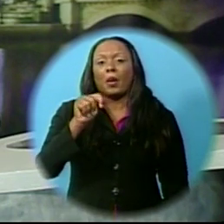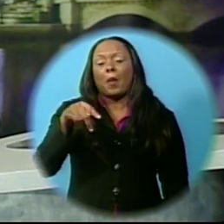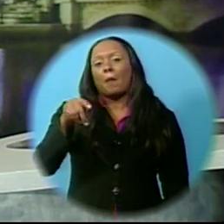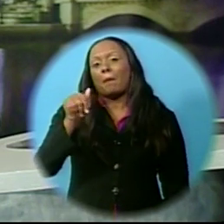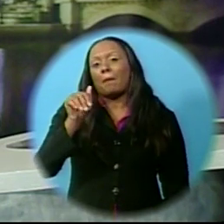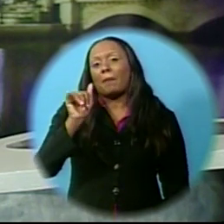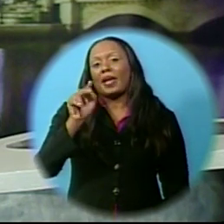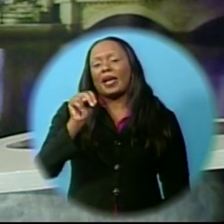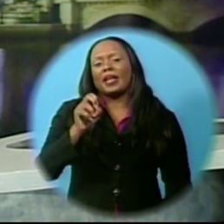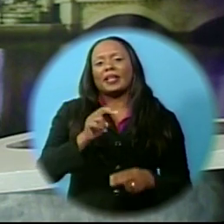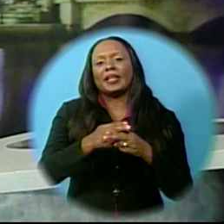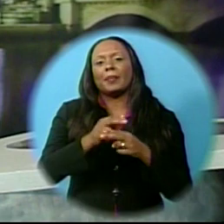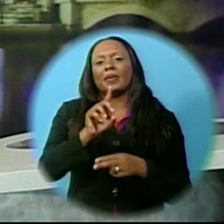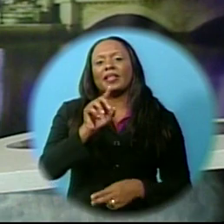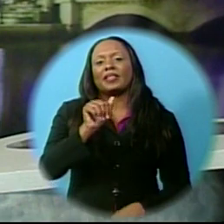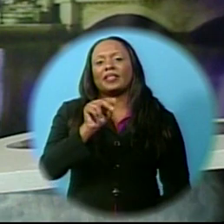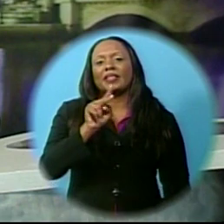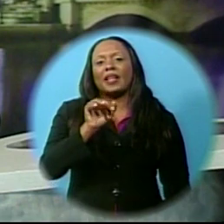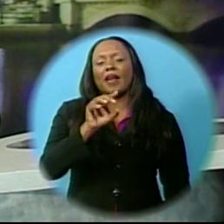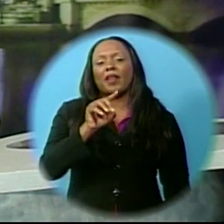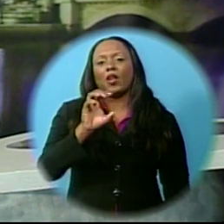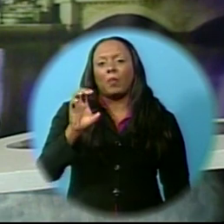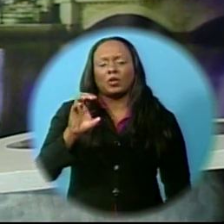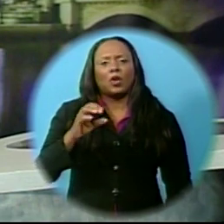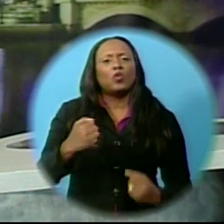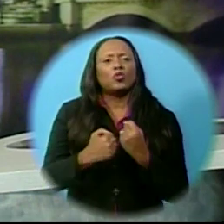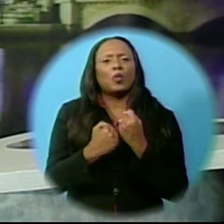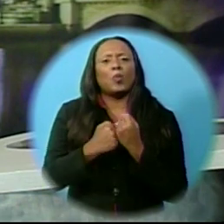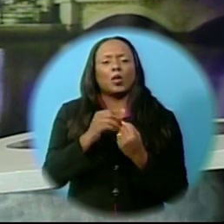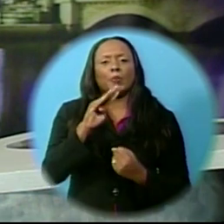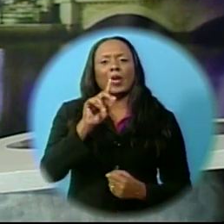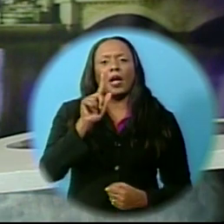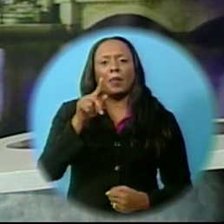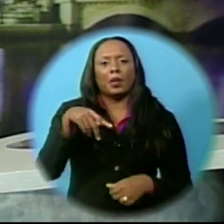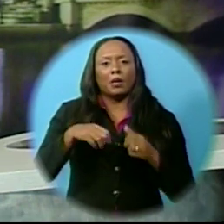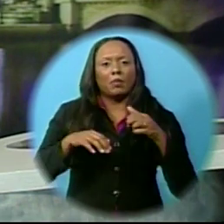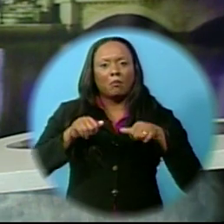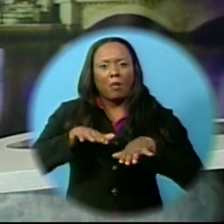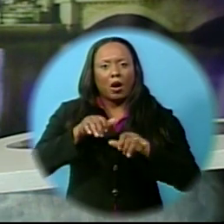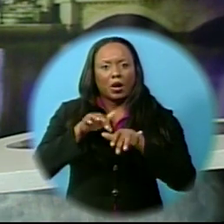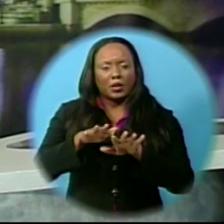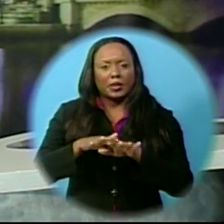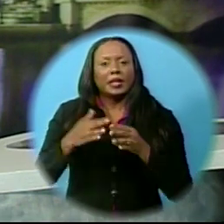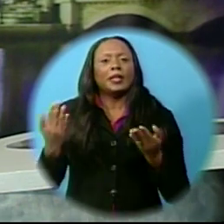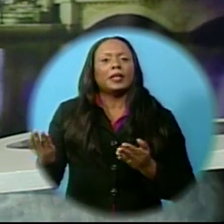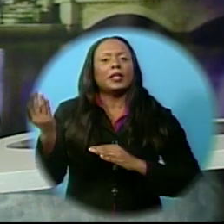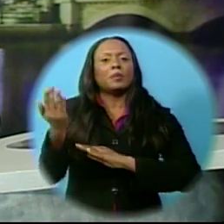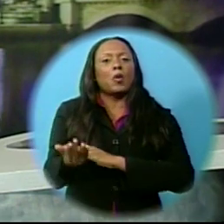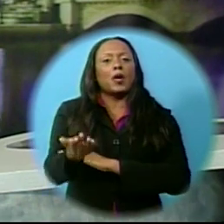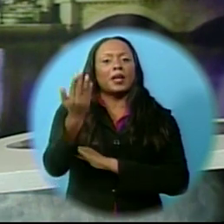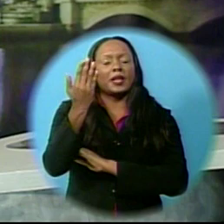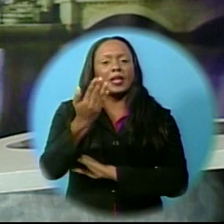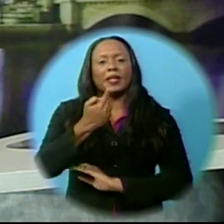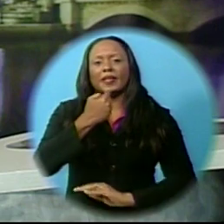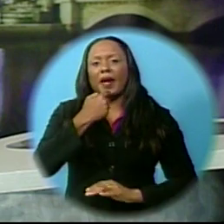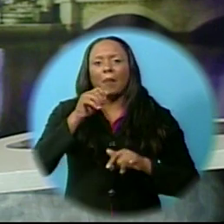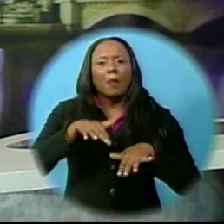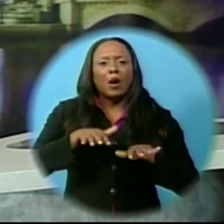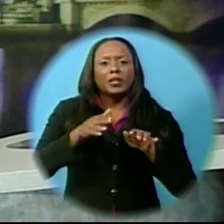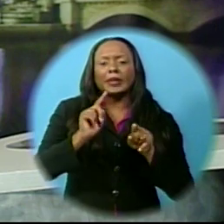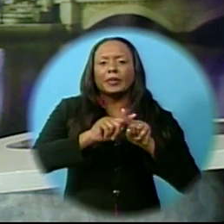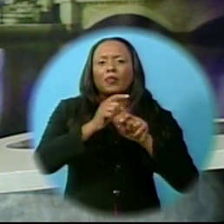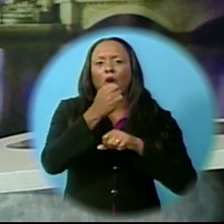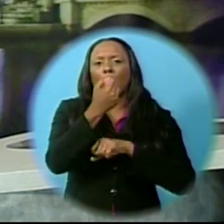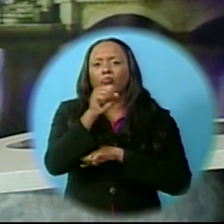municipal solid waste tax to be repealed. Speaking at a press conference at the Clement Payne Center this morning, he stressed that marches and